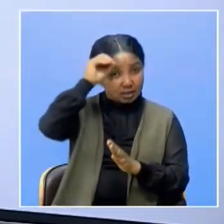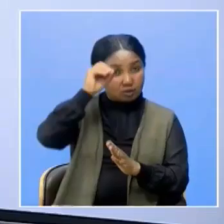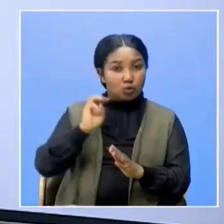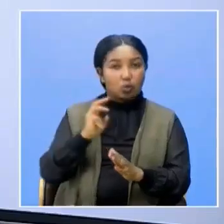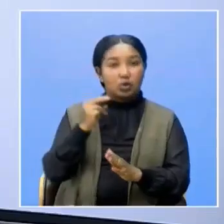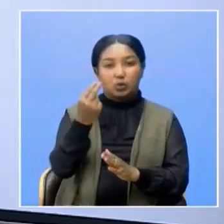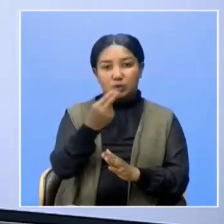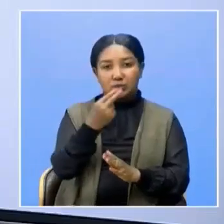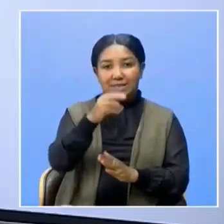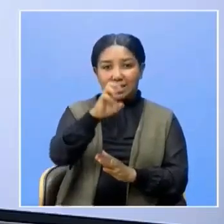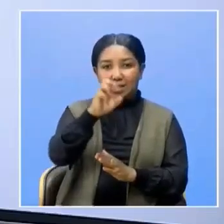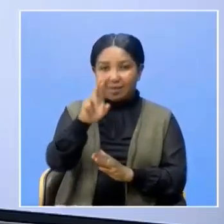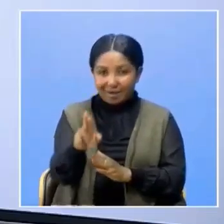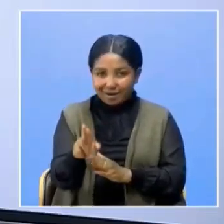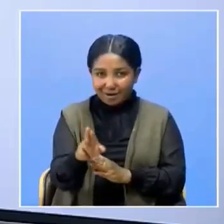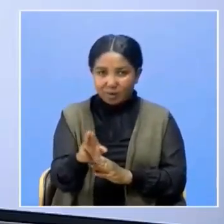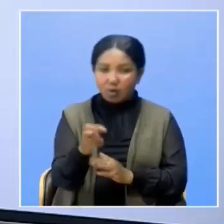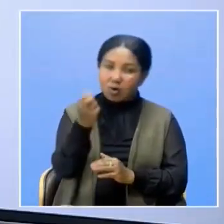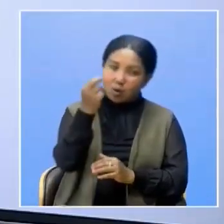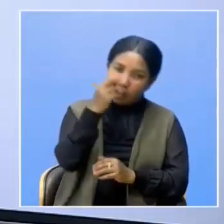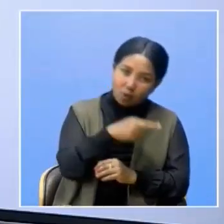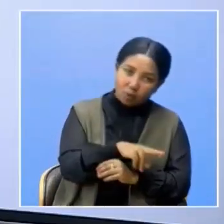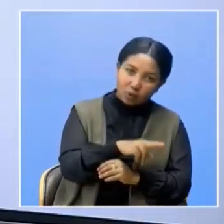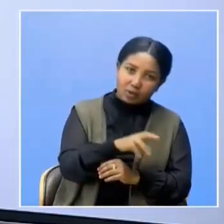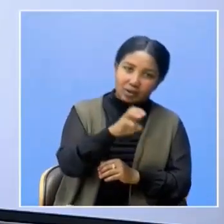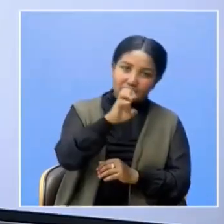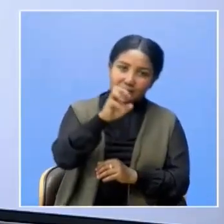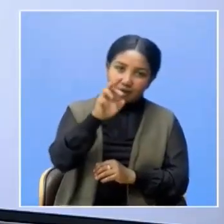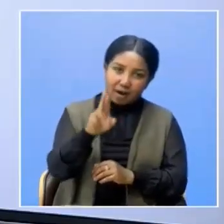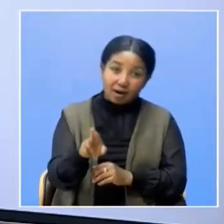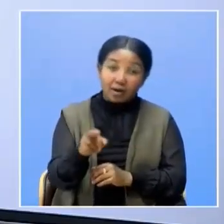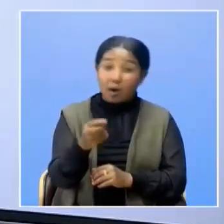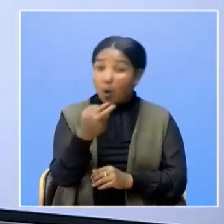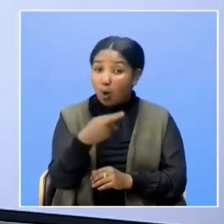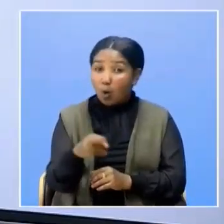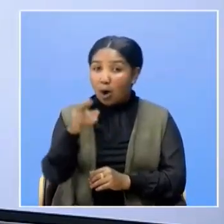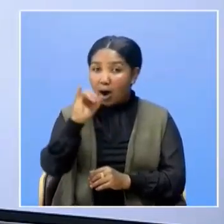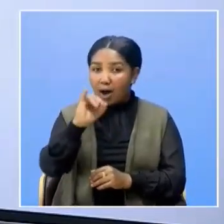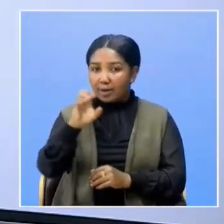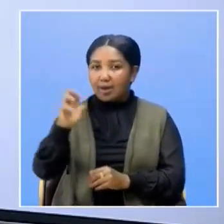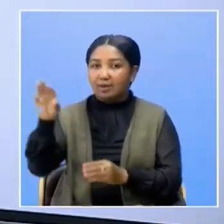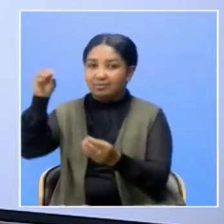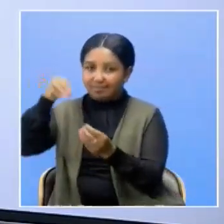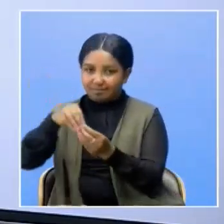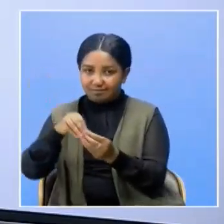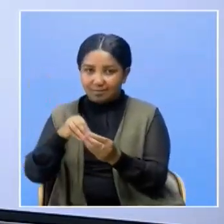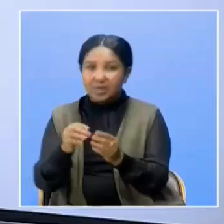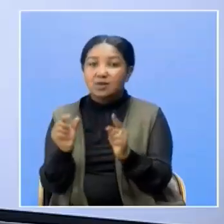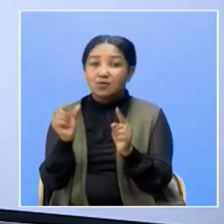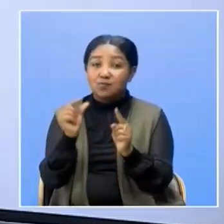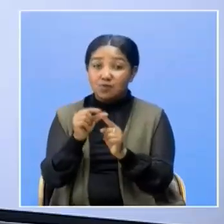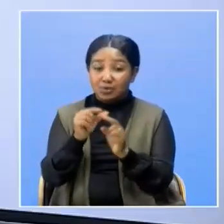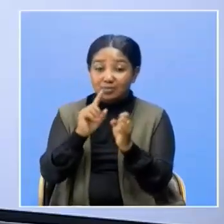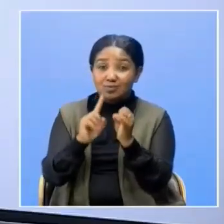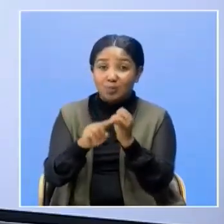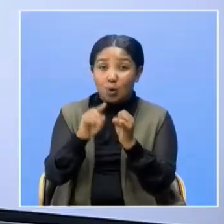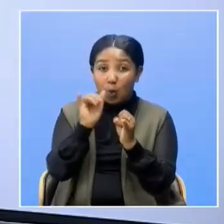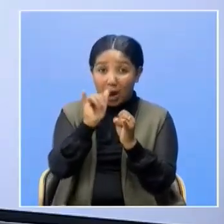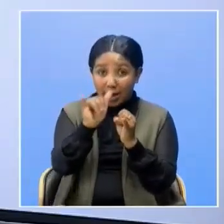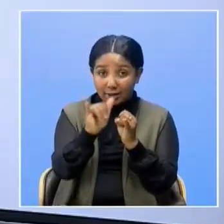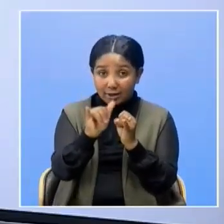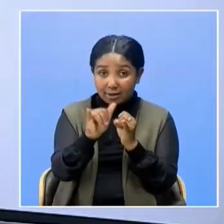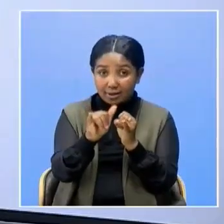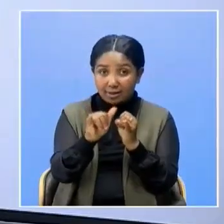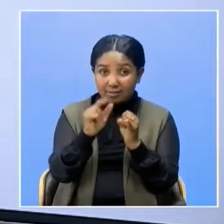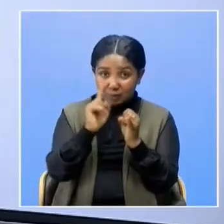use ER, all right? ER or IER for the words that end with Y, like this